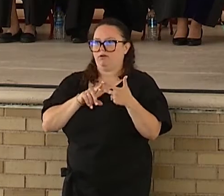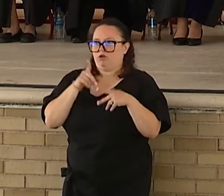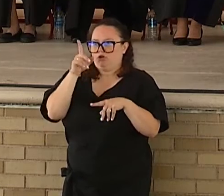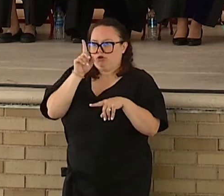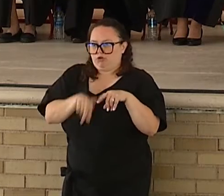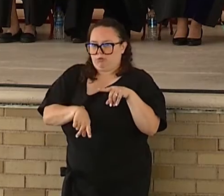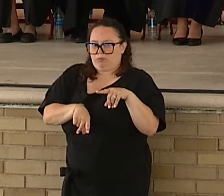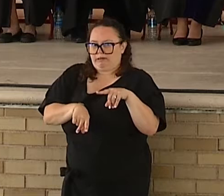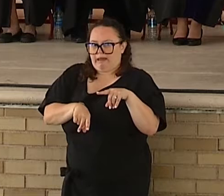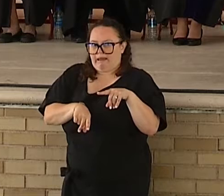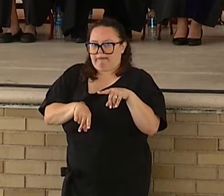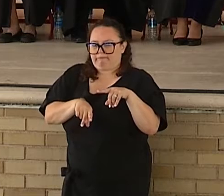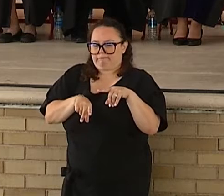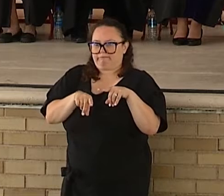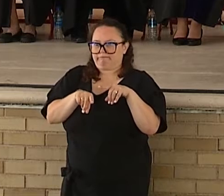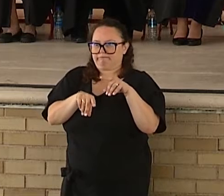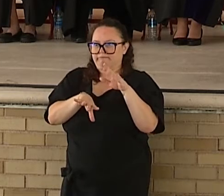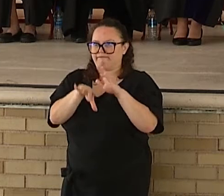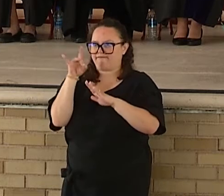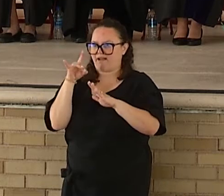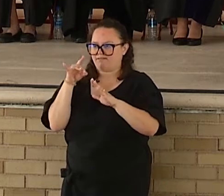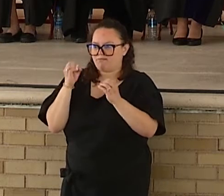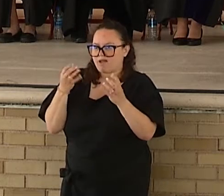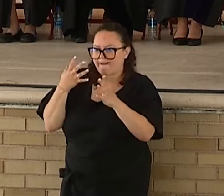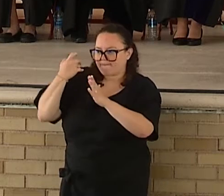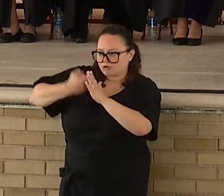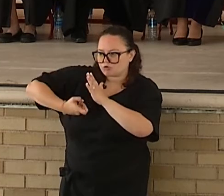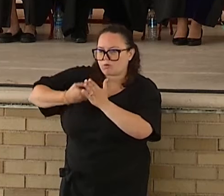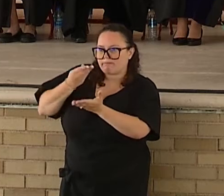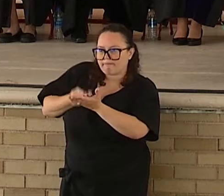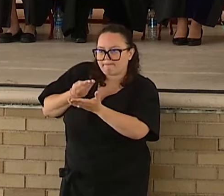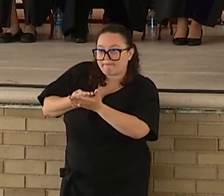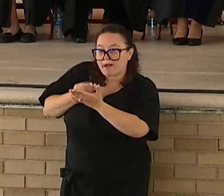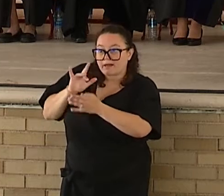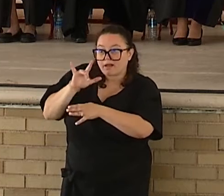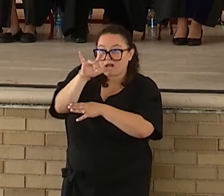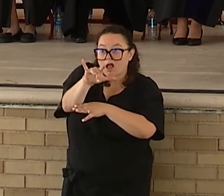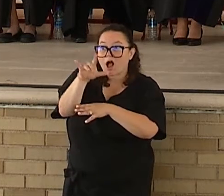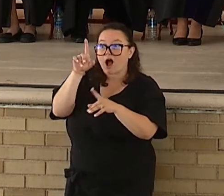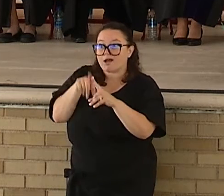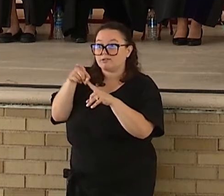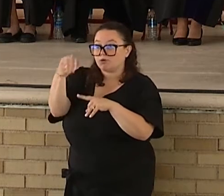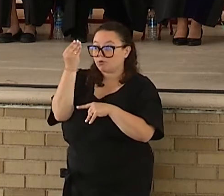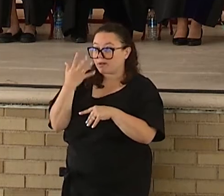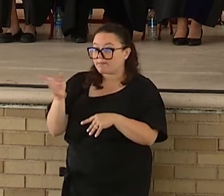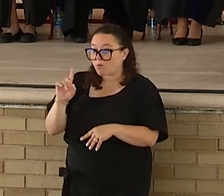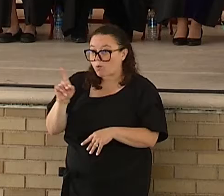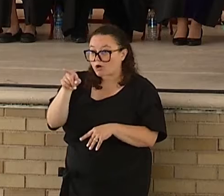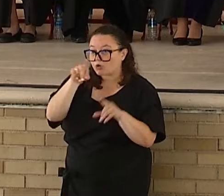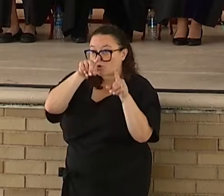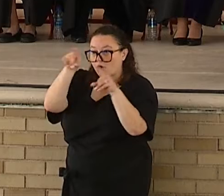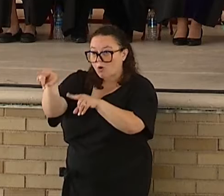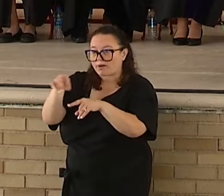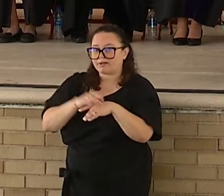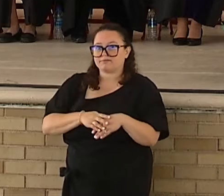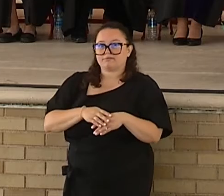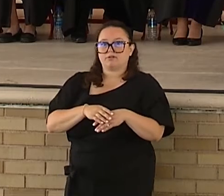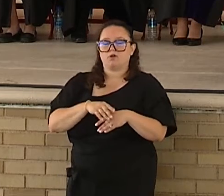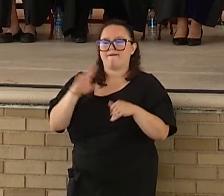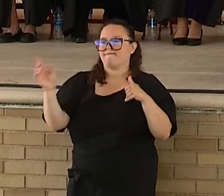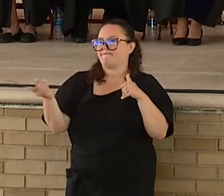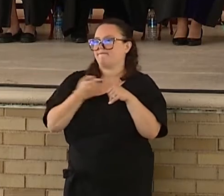In fact, they won't even sell you a ticket until you tell somebody where you're going. Nothing happens until you decide